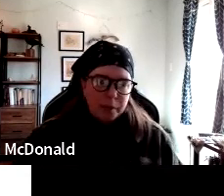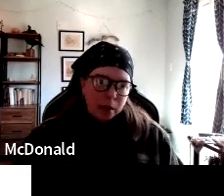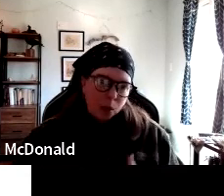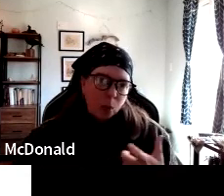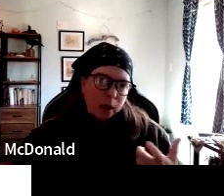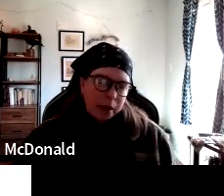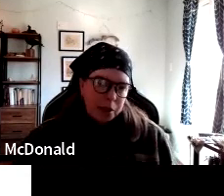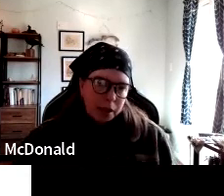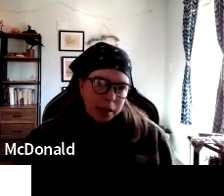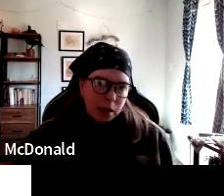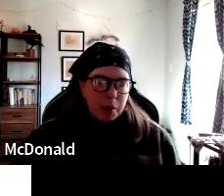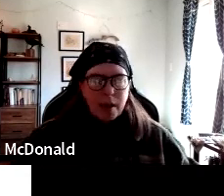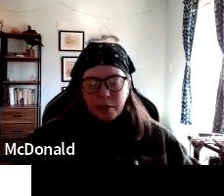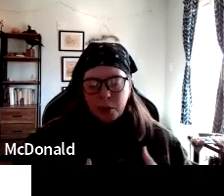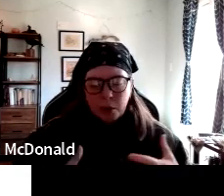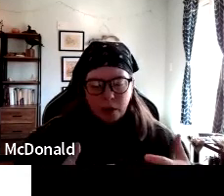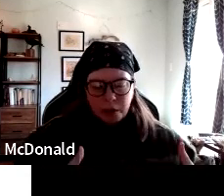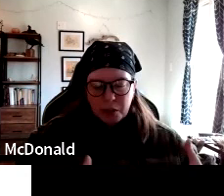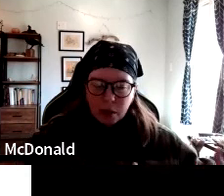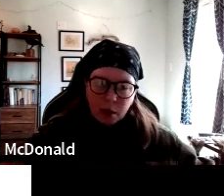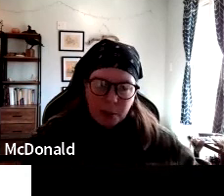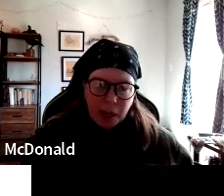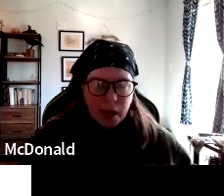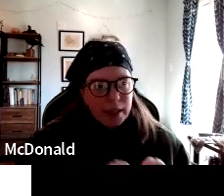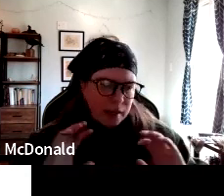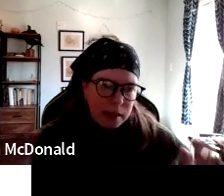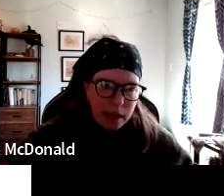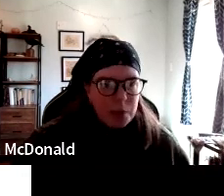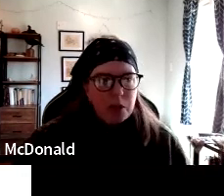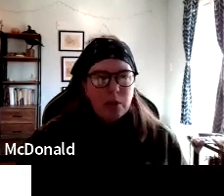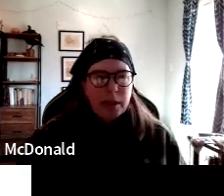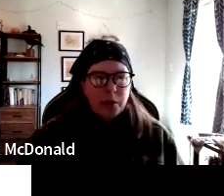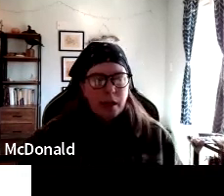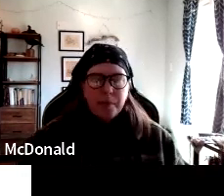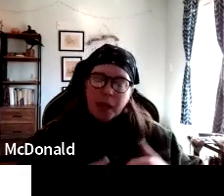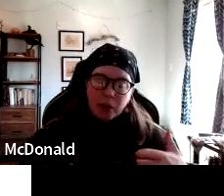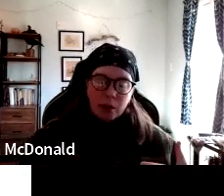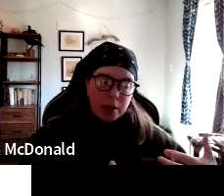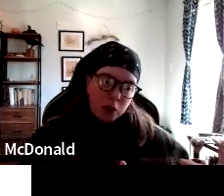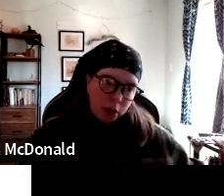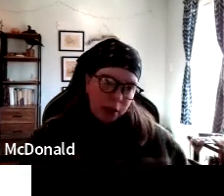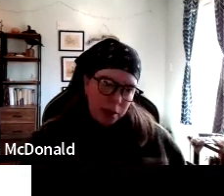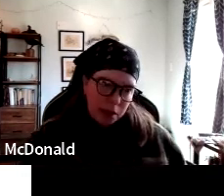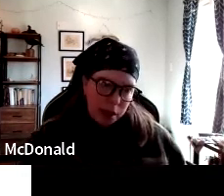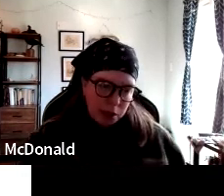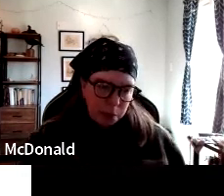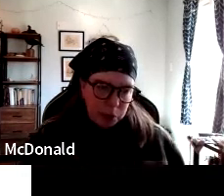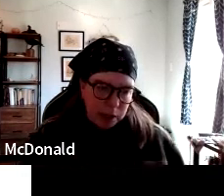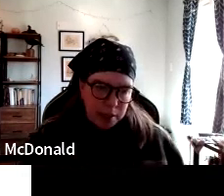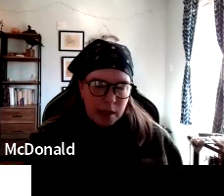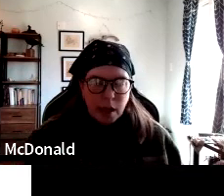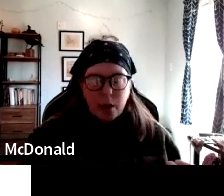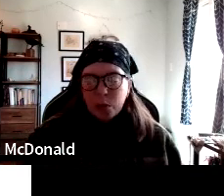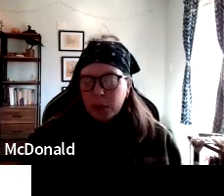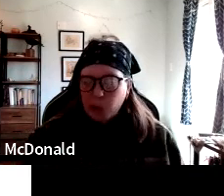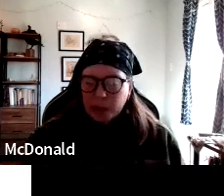Okay, while you're setting up, if you are still a little bit behind, that's absolutely okay. There are instructions in your